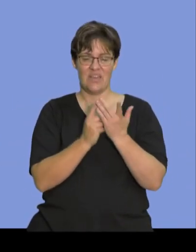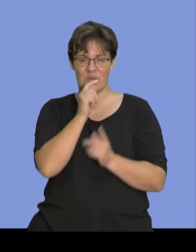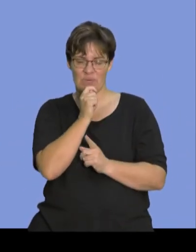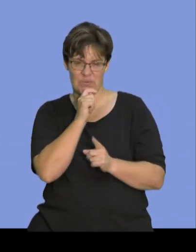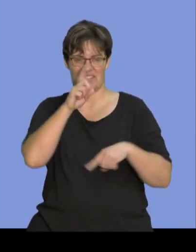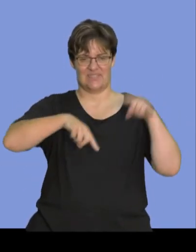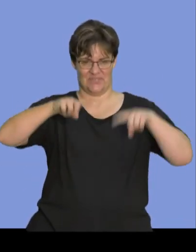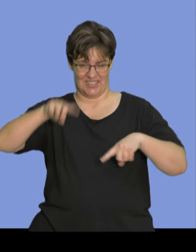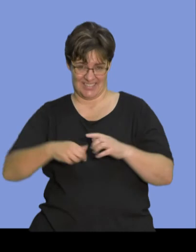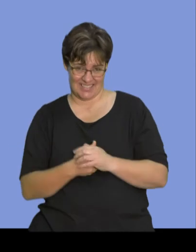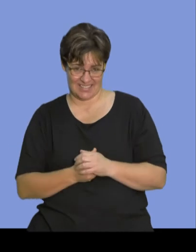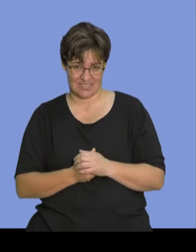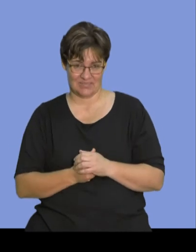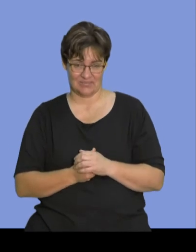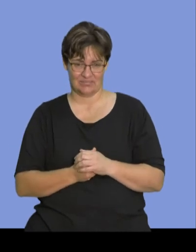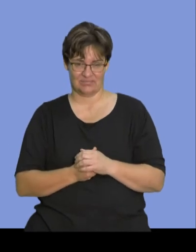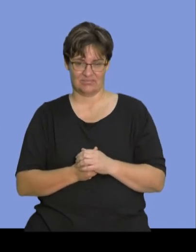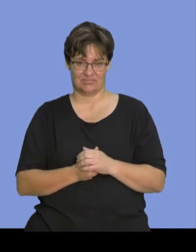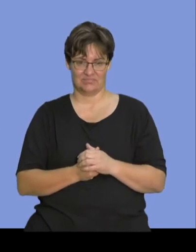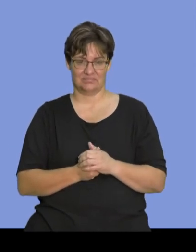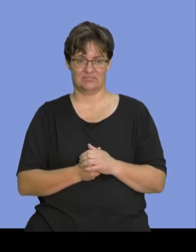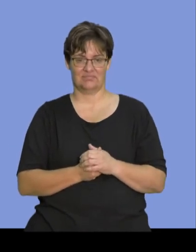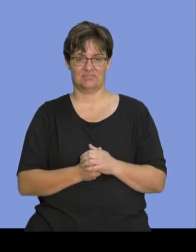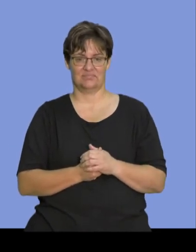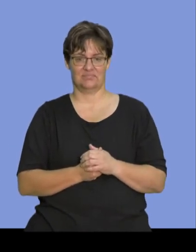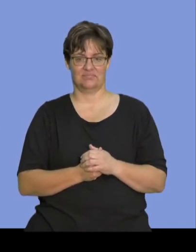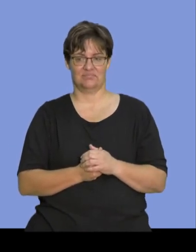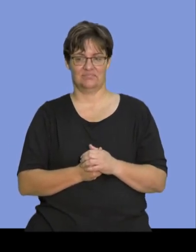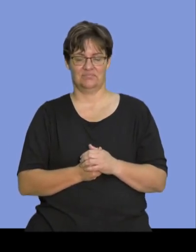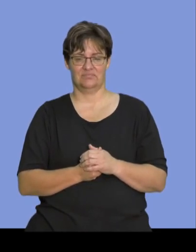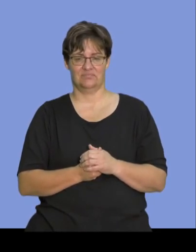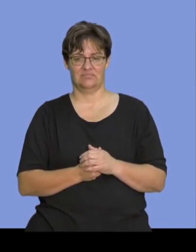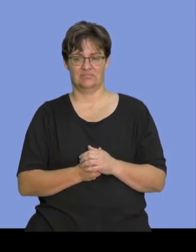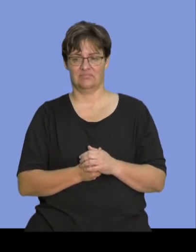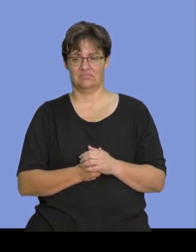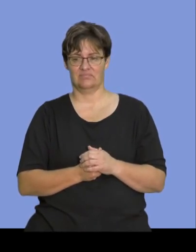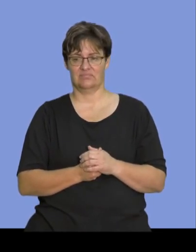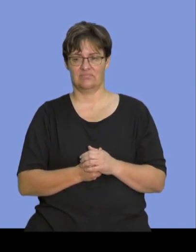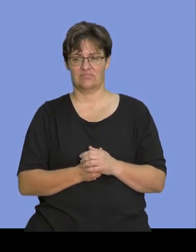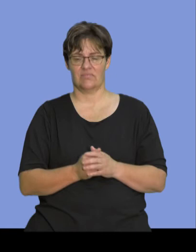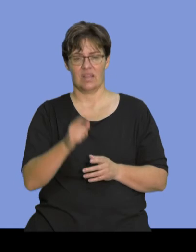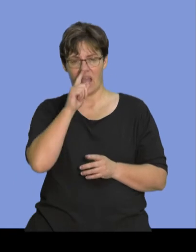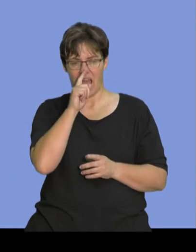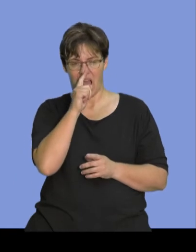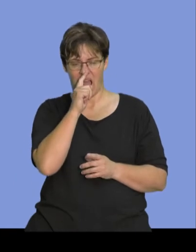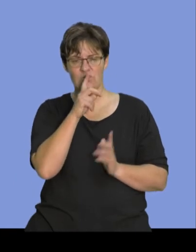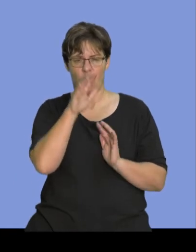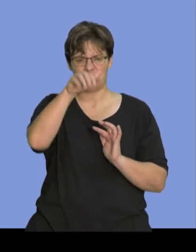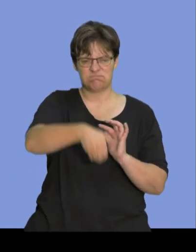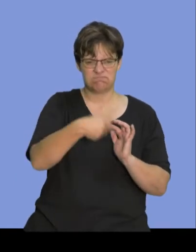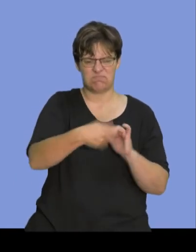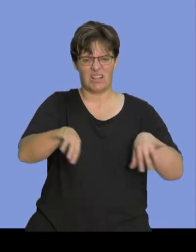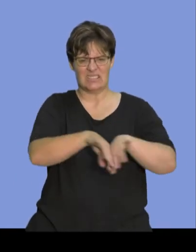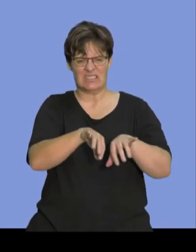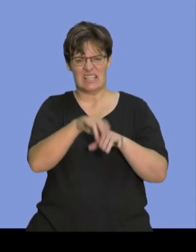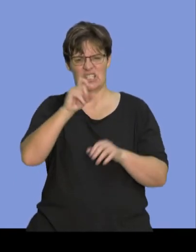their uses will also vary from one context to the next. Okay. Then the other one is in the scrapyard. But in the